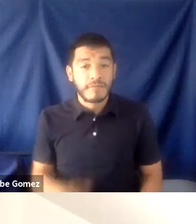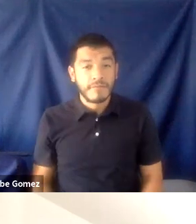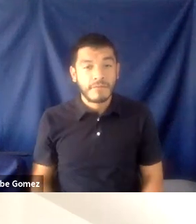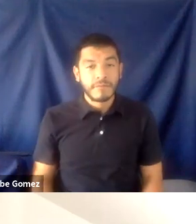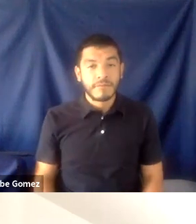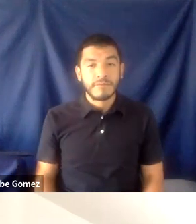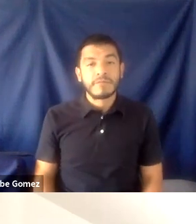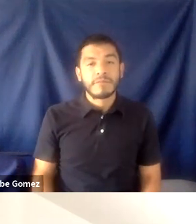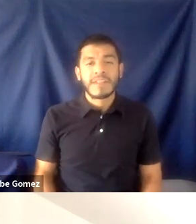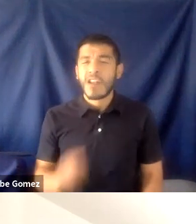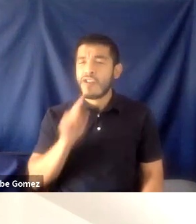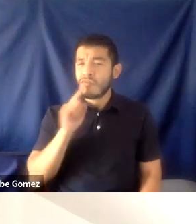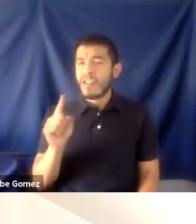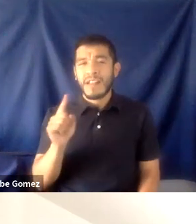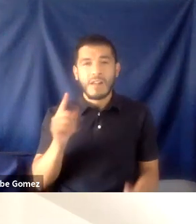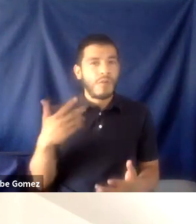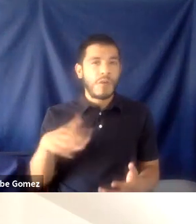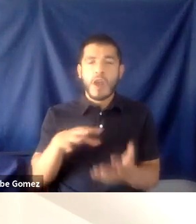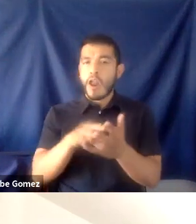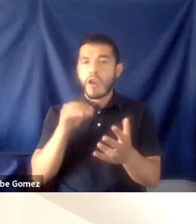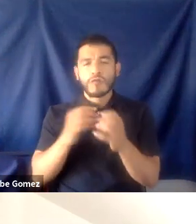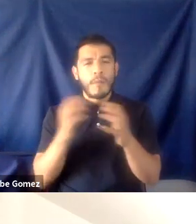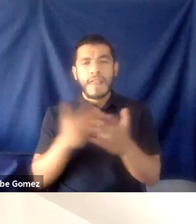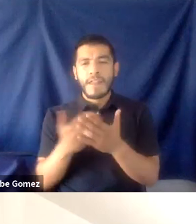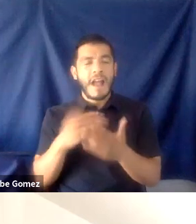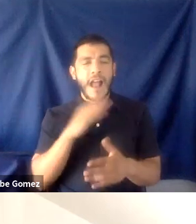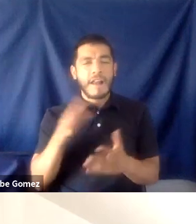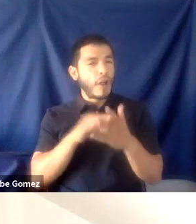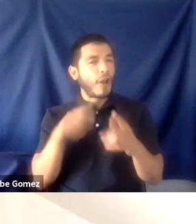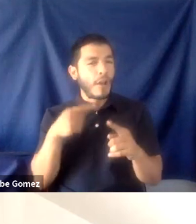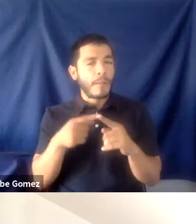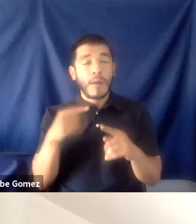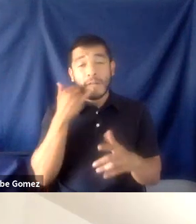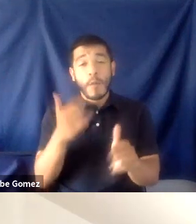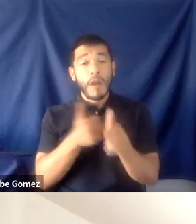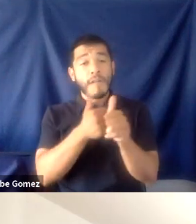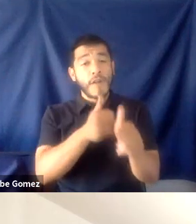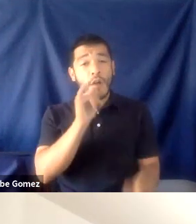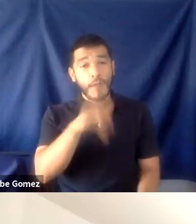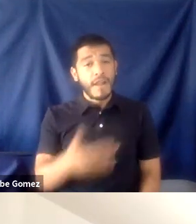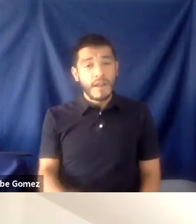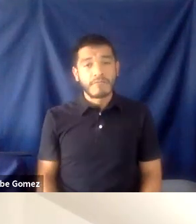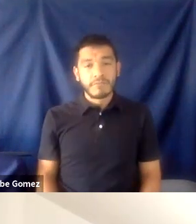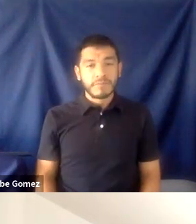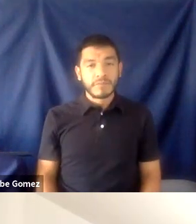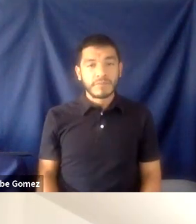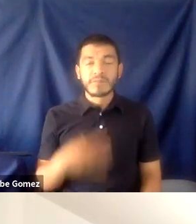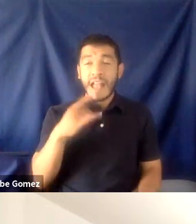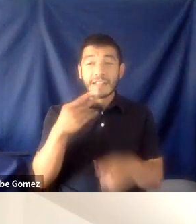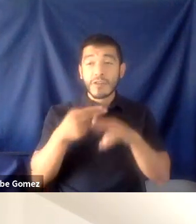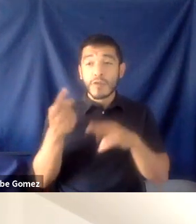educational. There's so many things I'd never learned about, but if you want to follow that, I did a short one for Grace Lee Boggs for